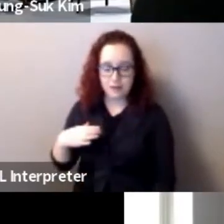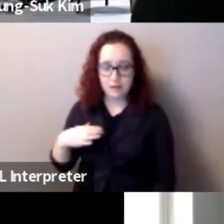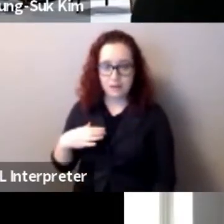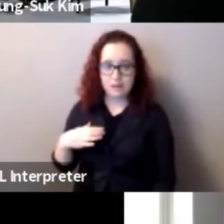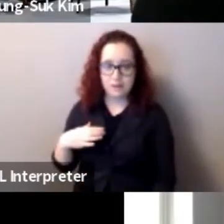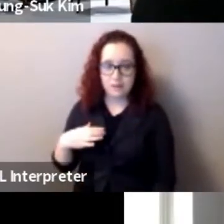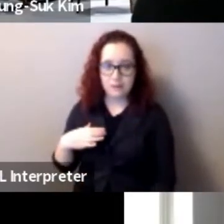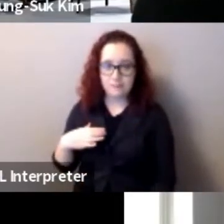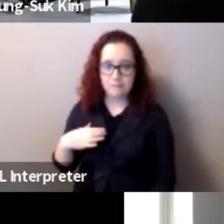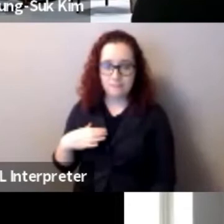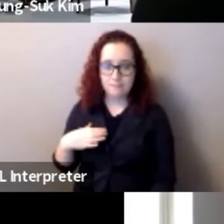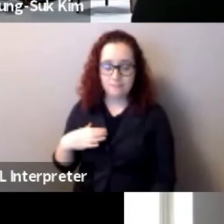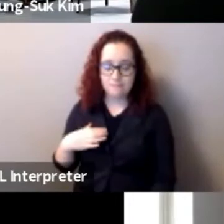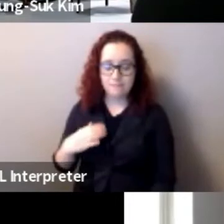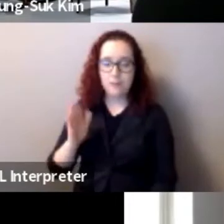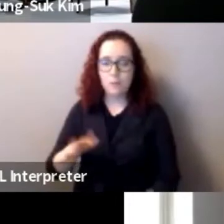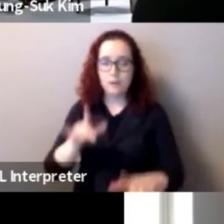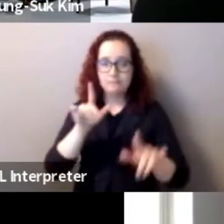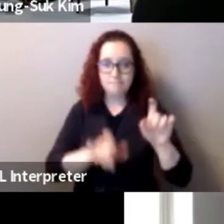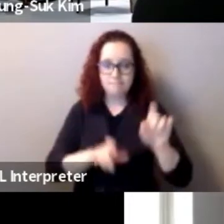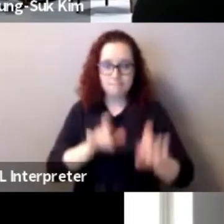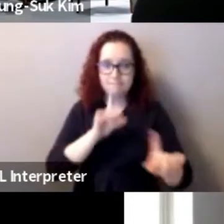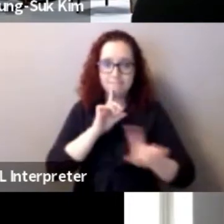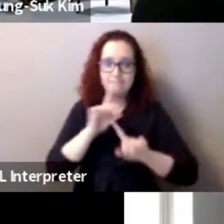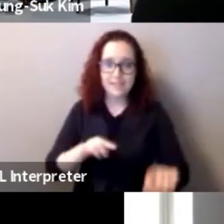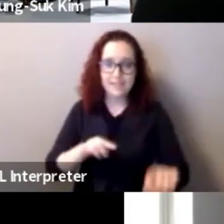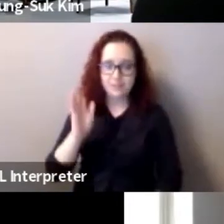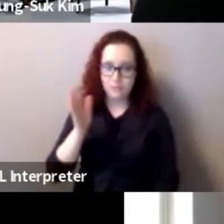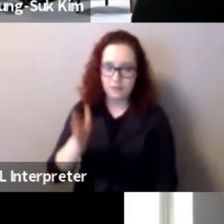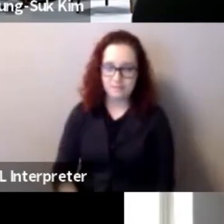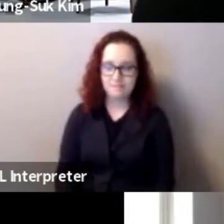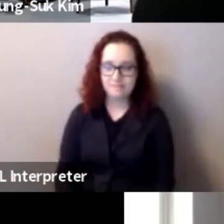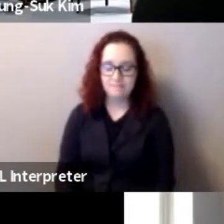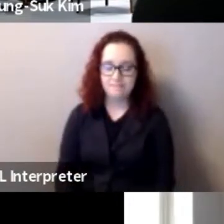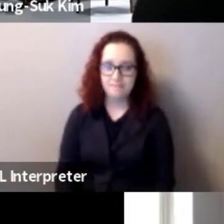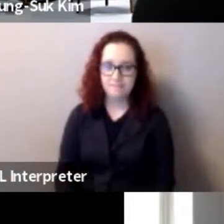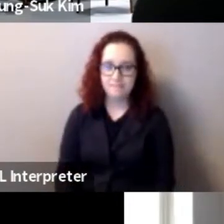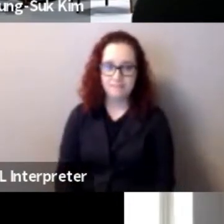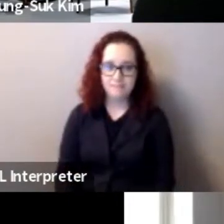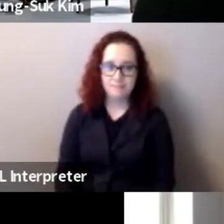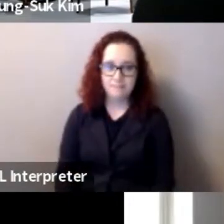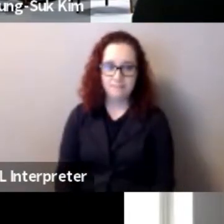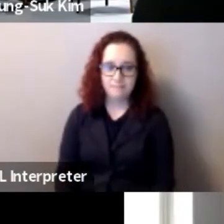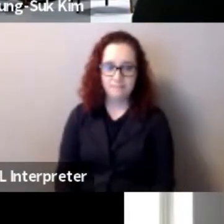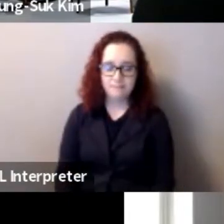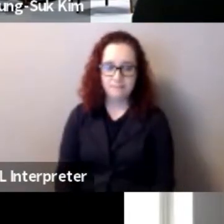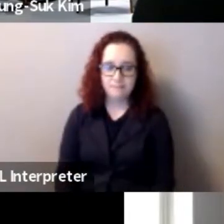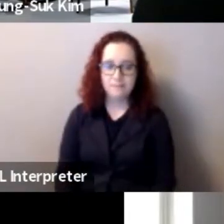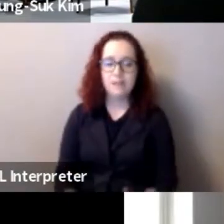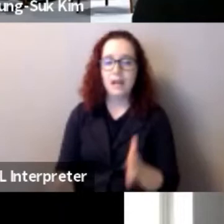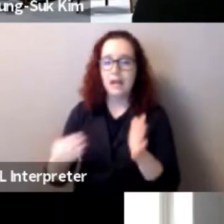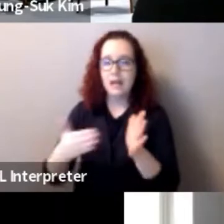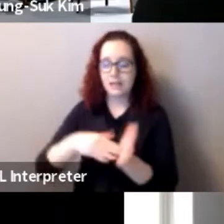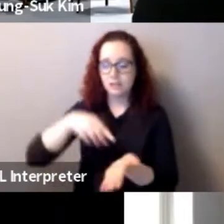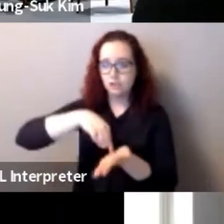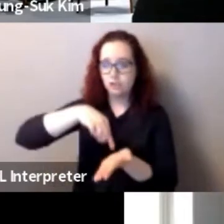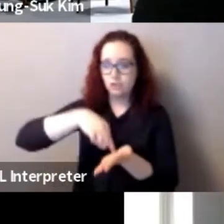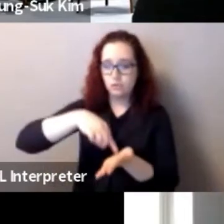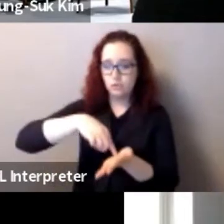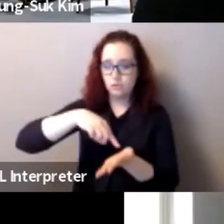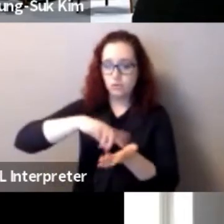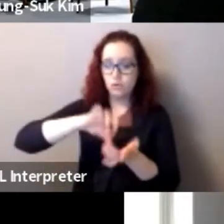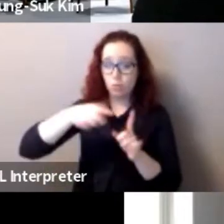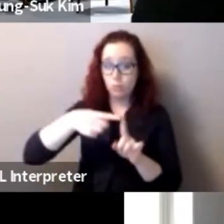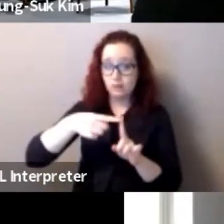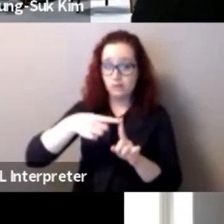we can streamline that process for you of getting an award approved. And finally, once again, that deadline, if you do have an approved award, the